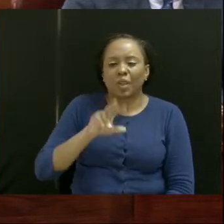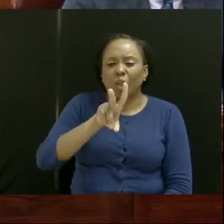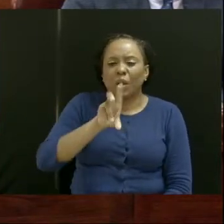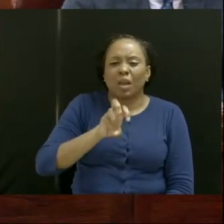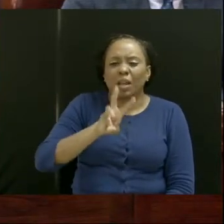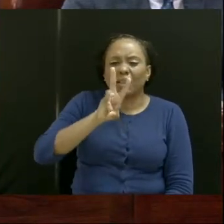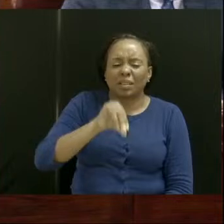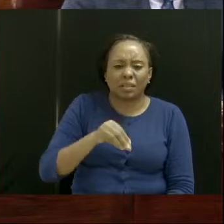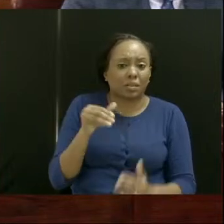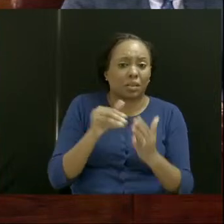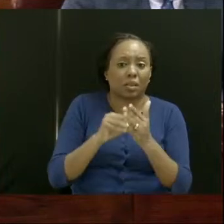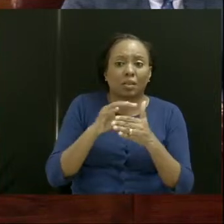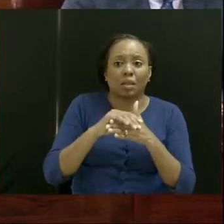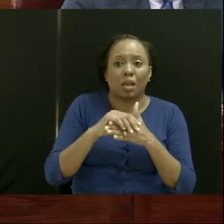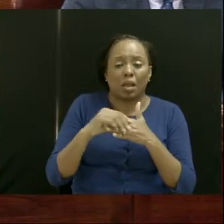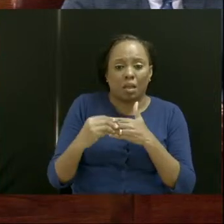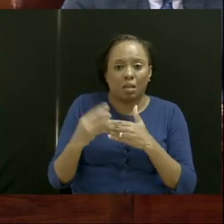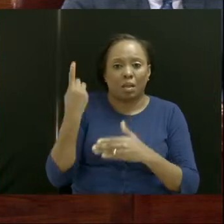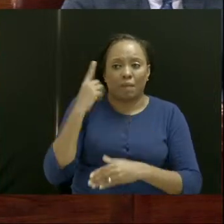$260,000,